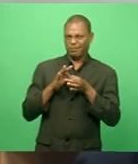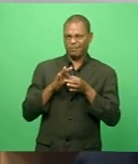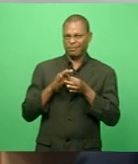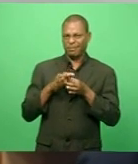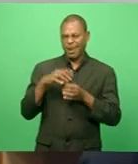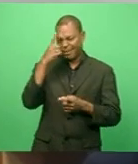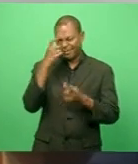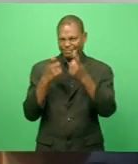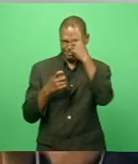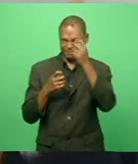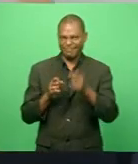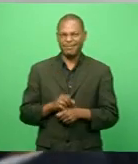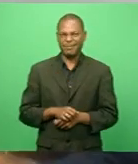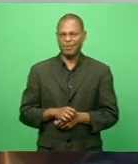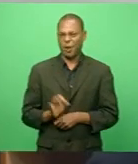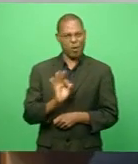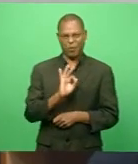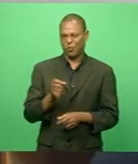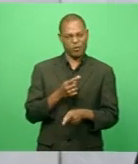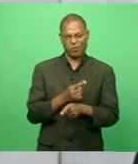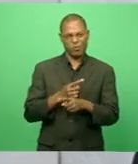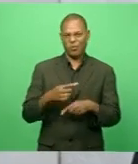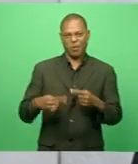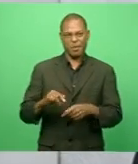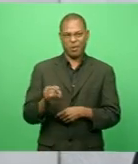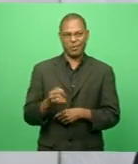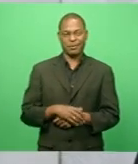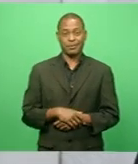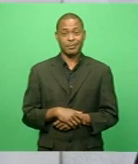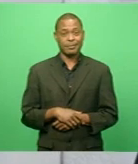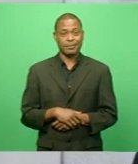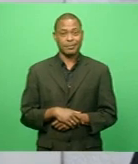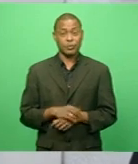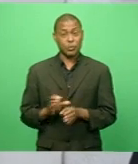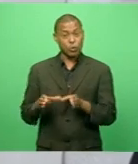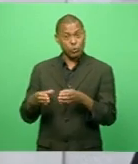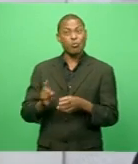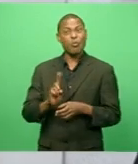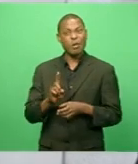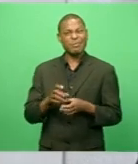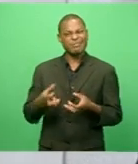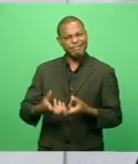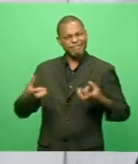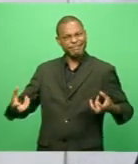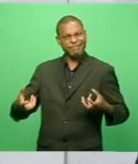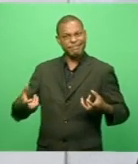will not delve into that much. The party has decided to separate the 2